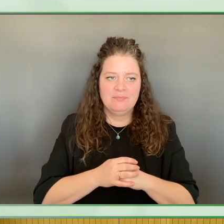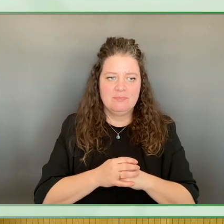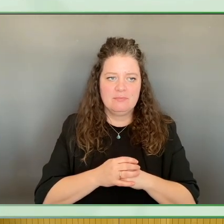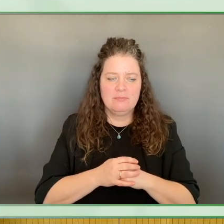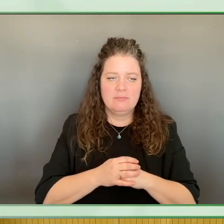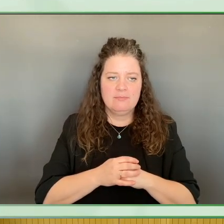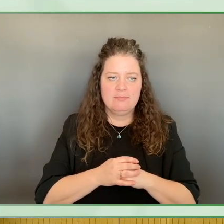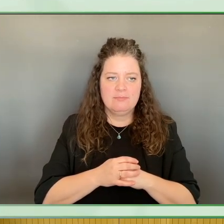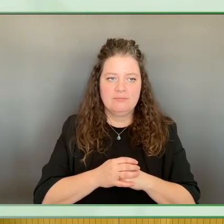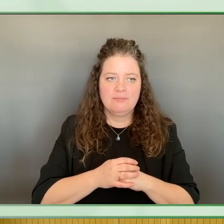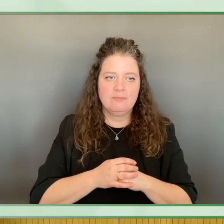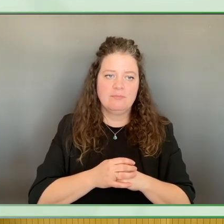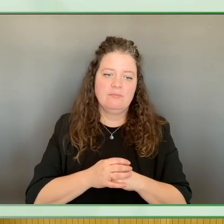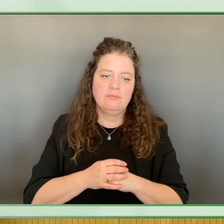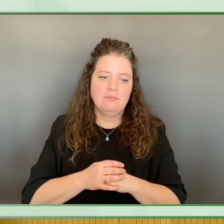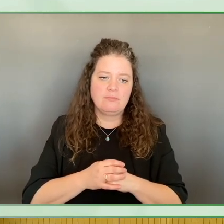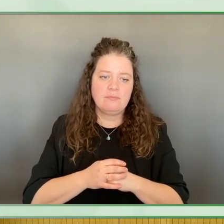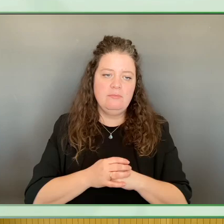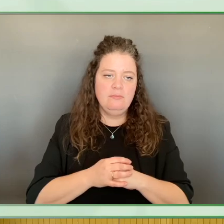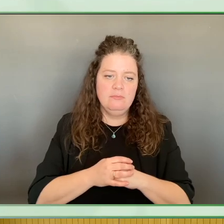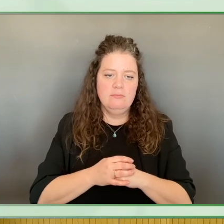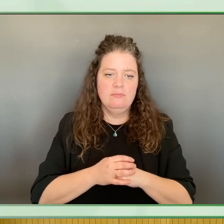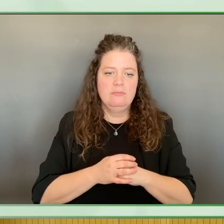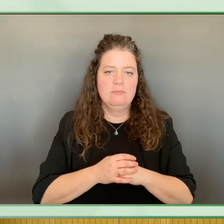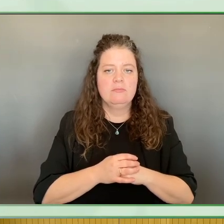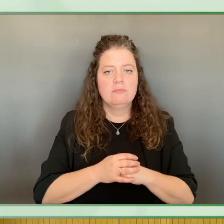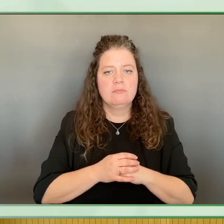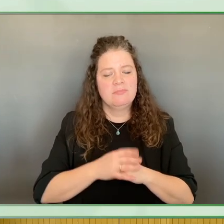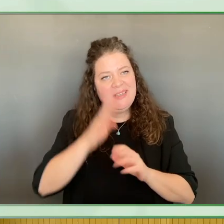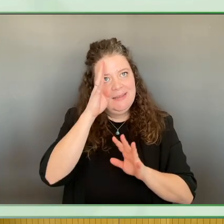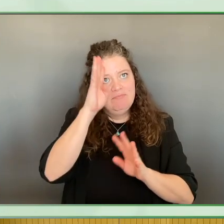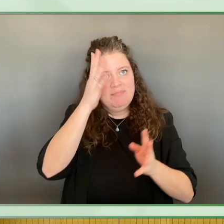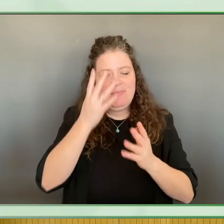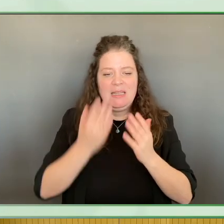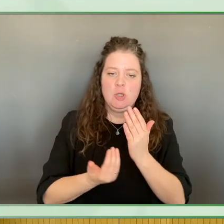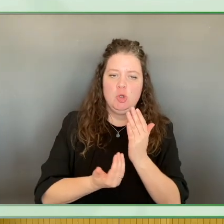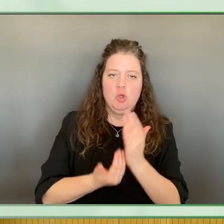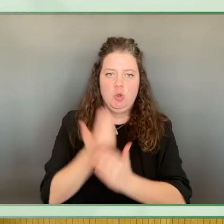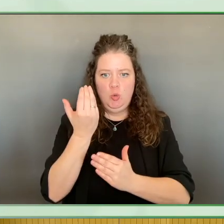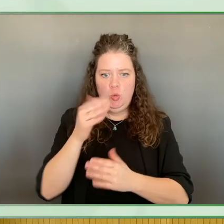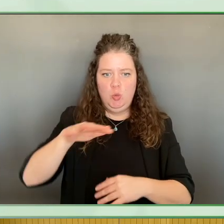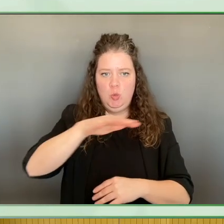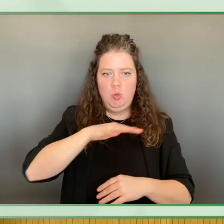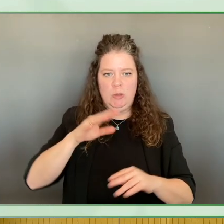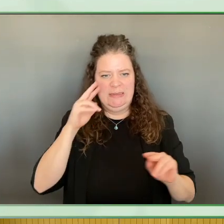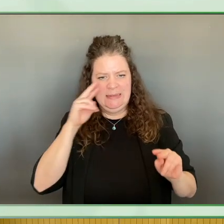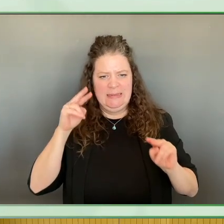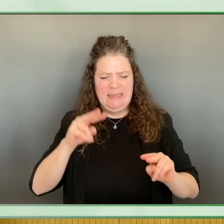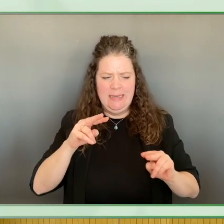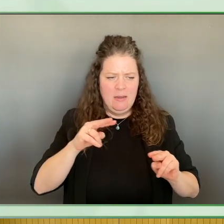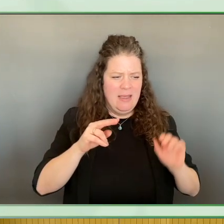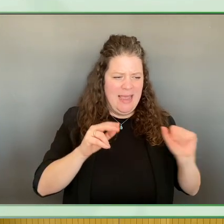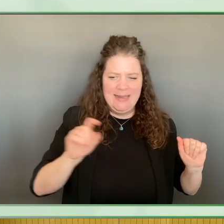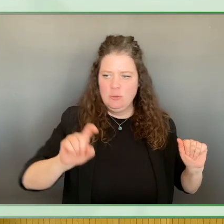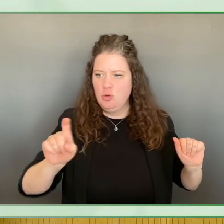When you approach innovation in that angle, when you're completely looking for the entire pathway, what really happens is a